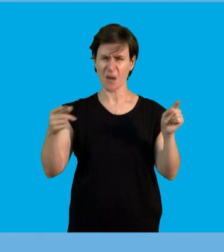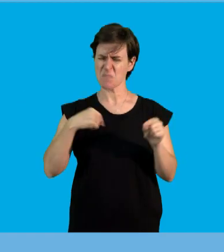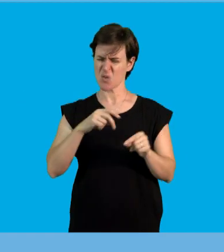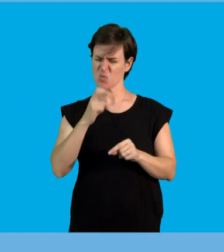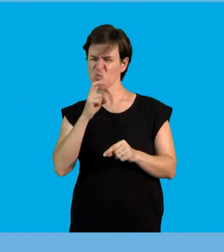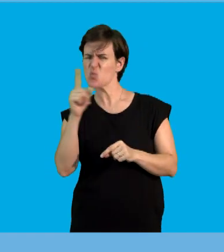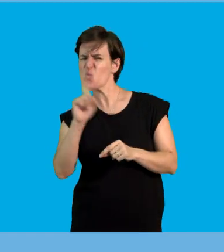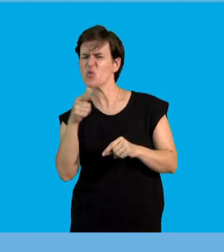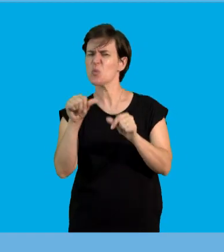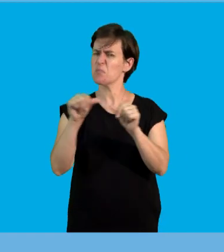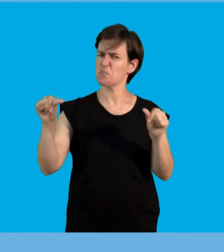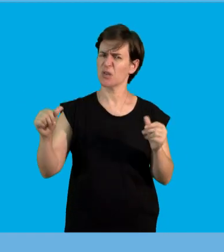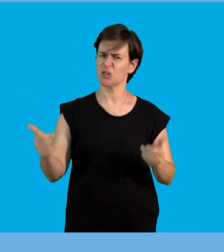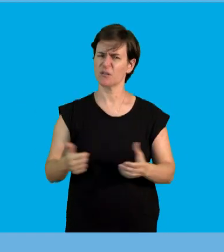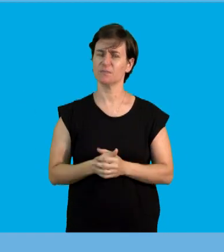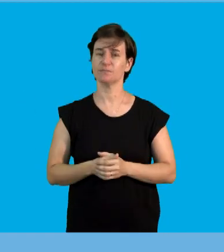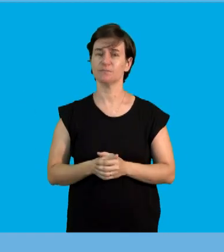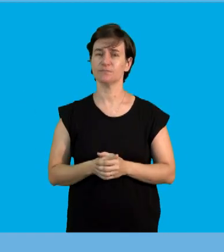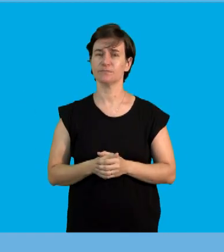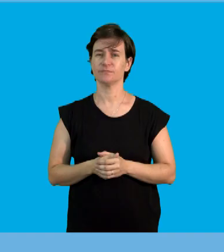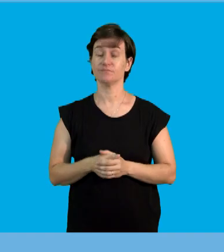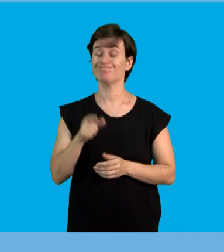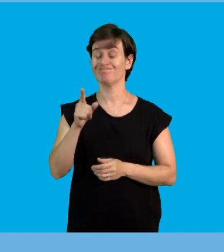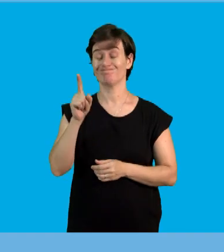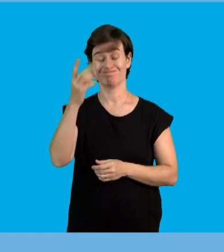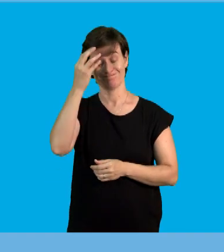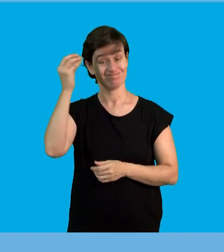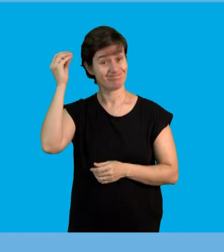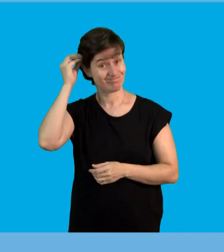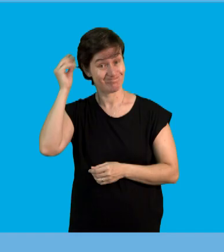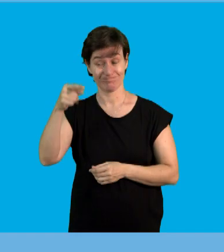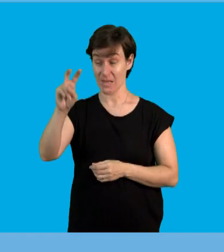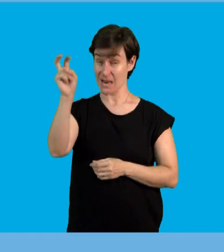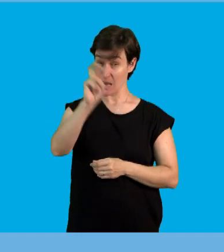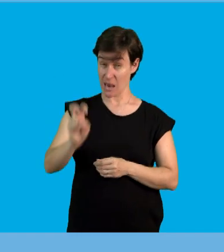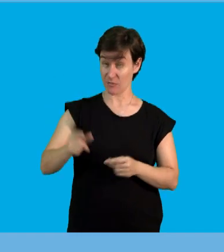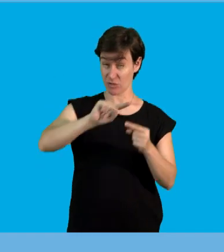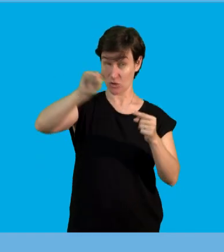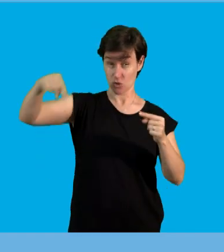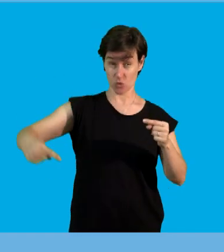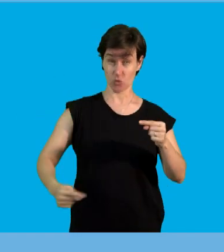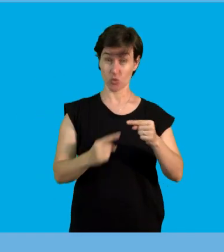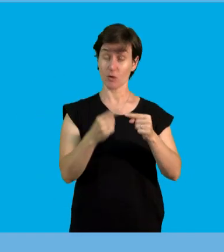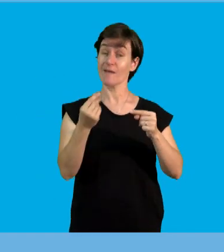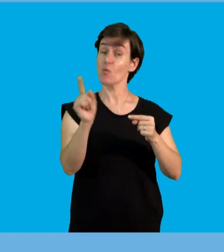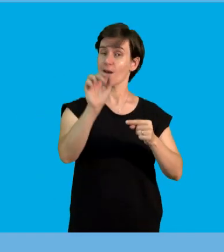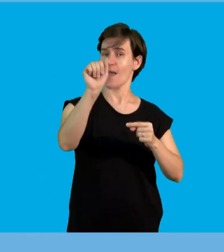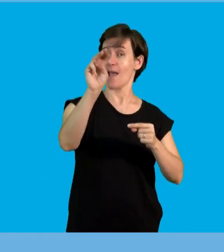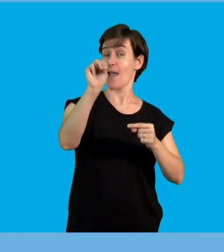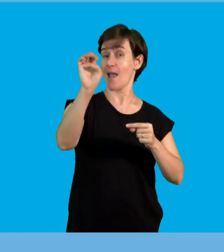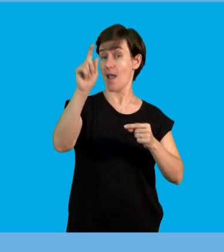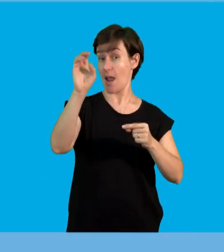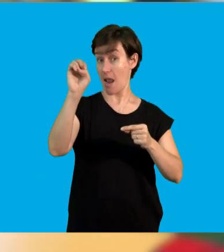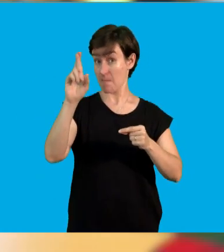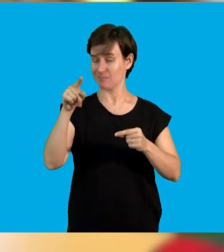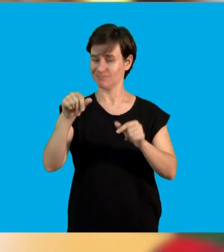potential difference? So what instrument do we use to measure potential difference? We need to always remember that in an electric circuit, we have